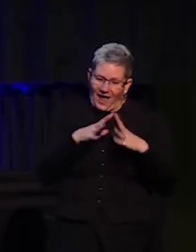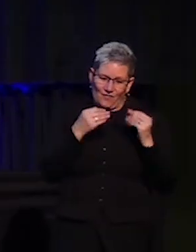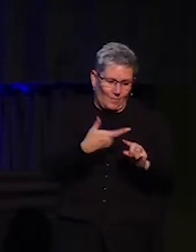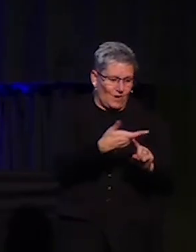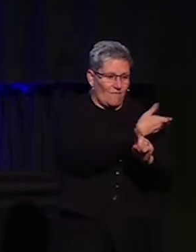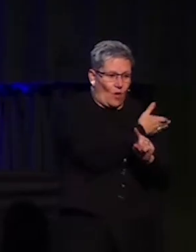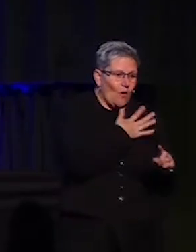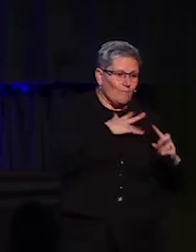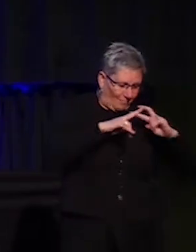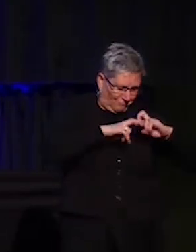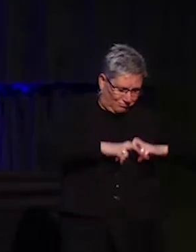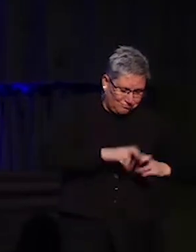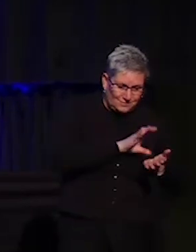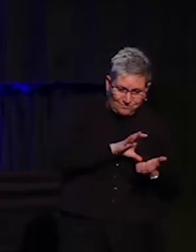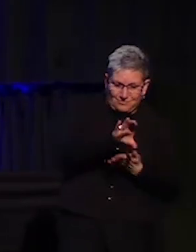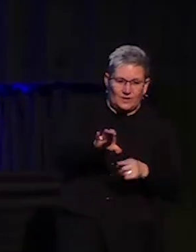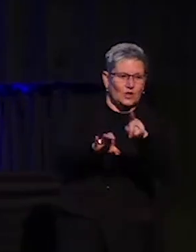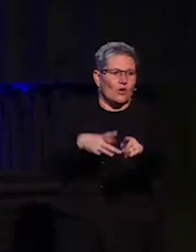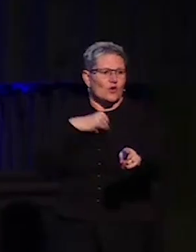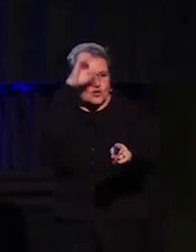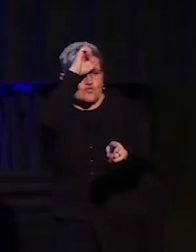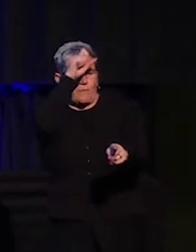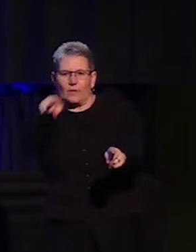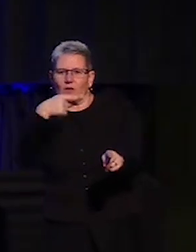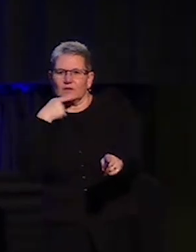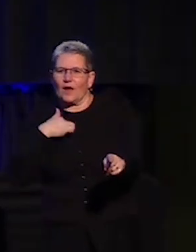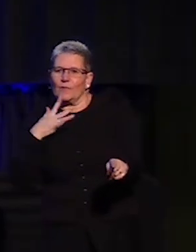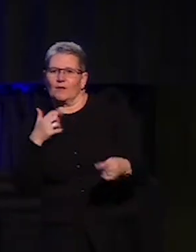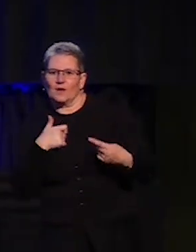gathered over my career. That's just me. Don't tell me to navigate. Who says that?